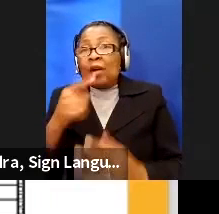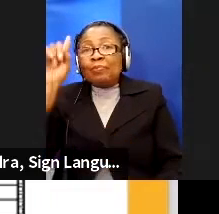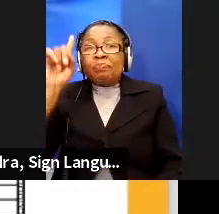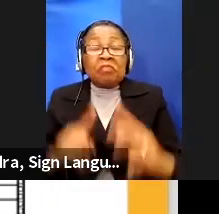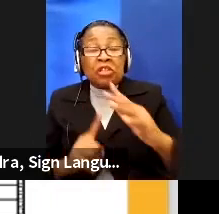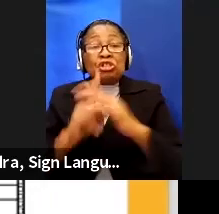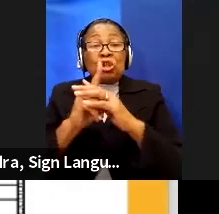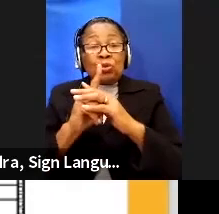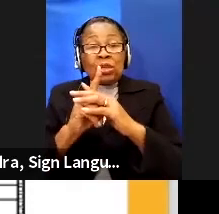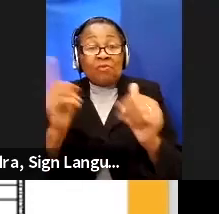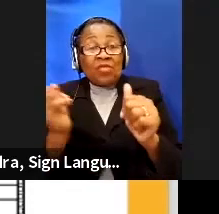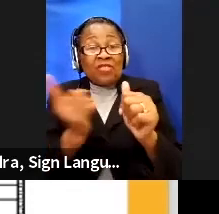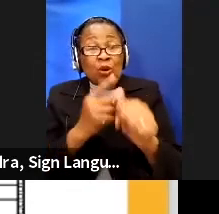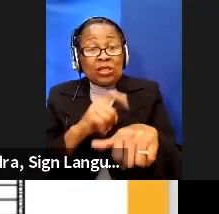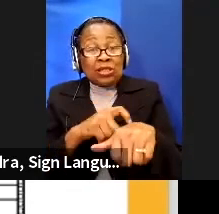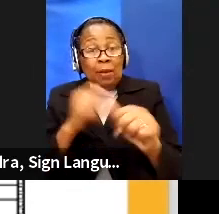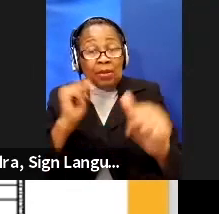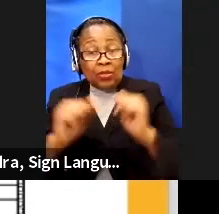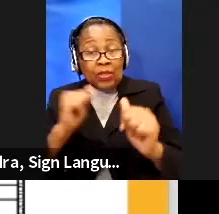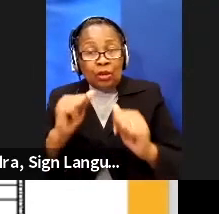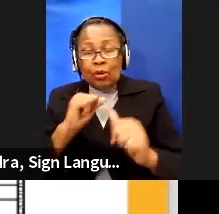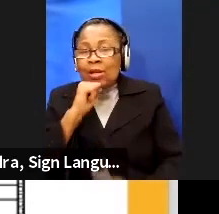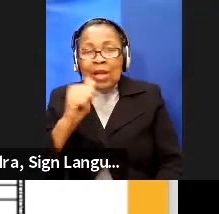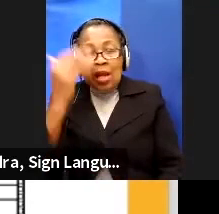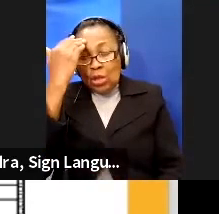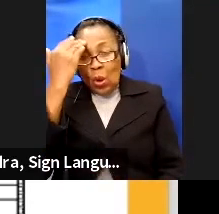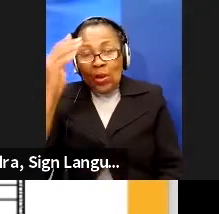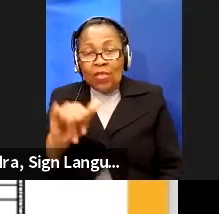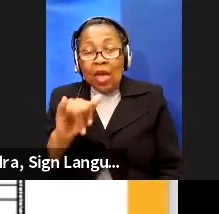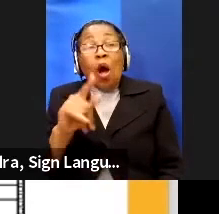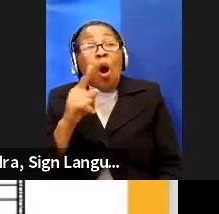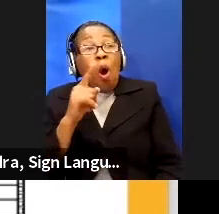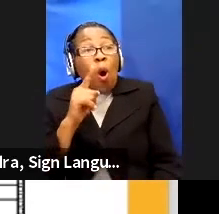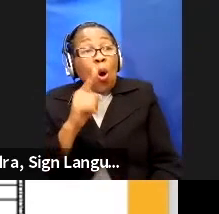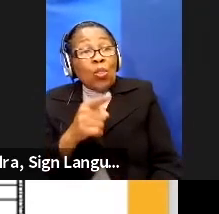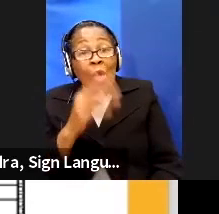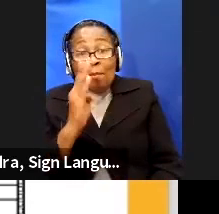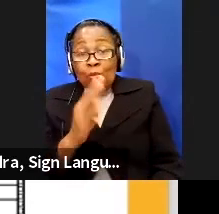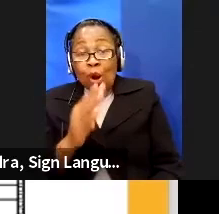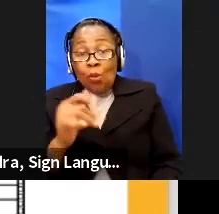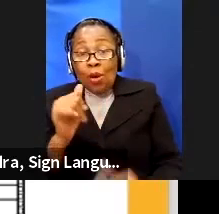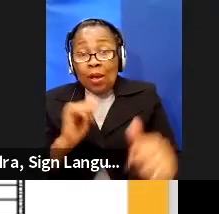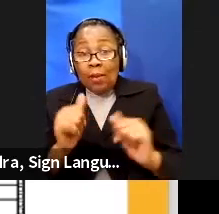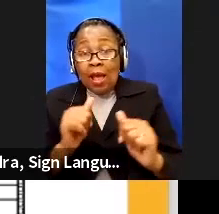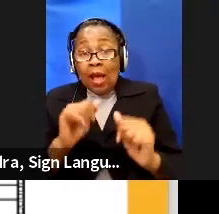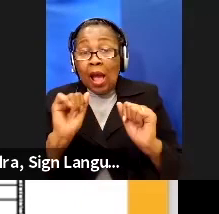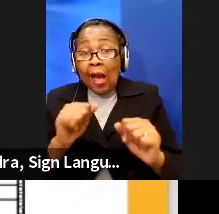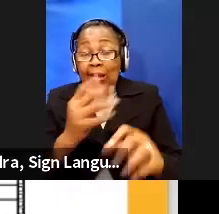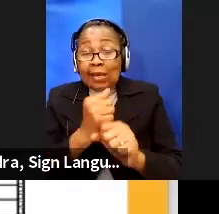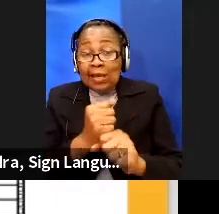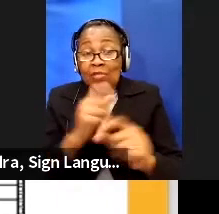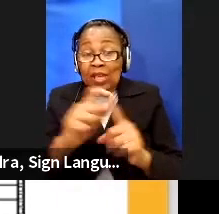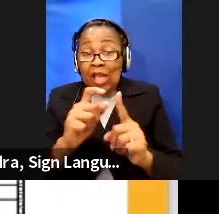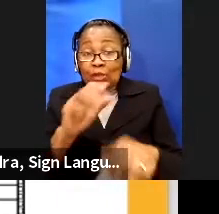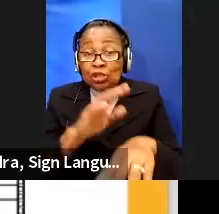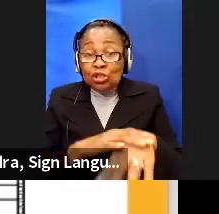the first time? You know, not knowing that, oh, that Broadway play, now I can get captions on my phone or with the device